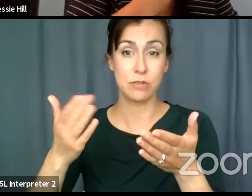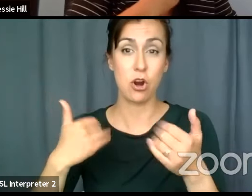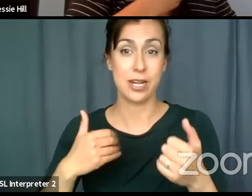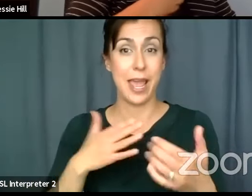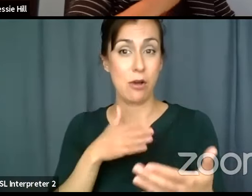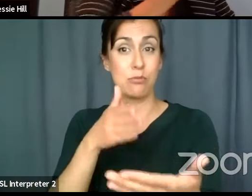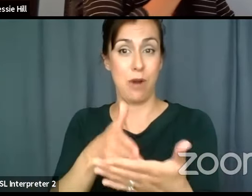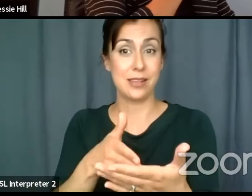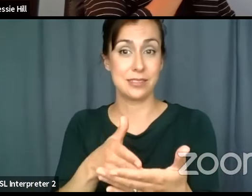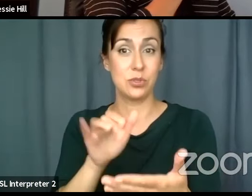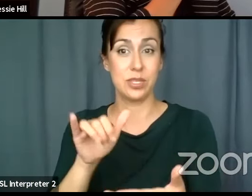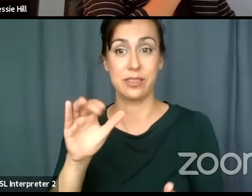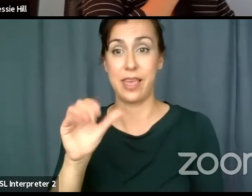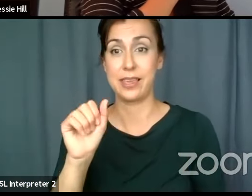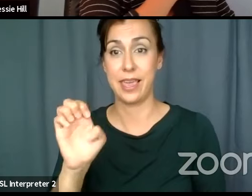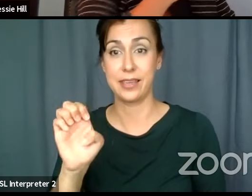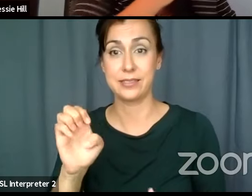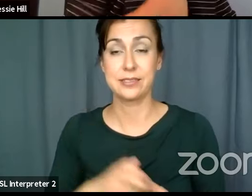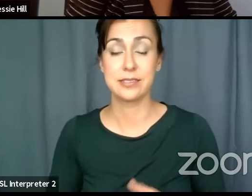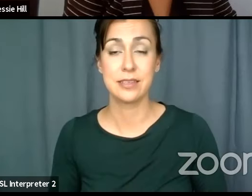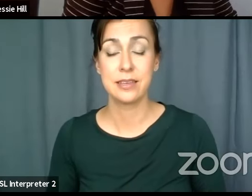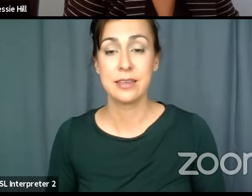prosecuting that case.